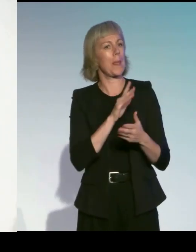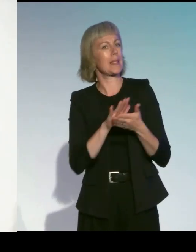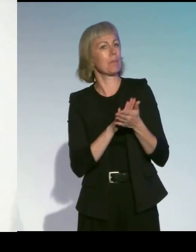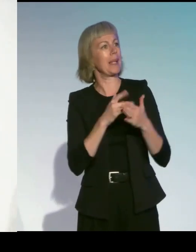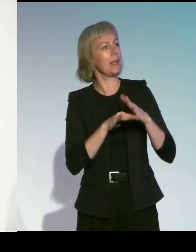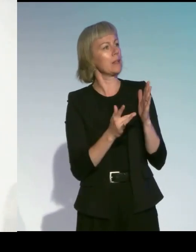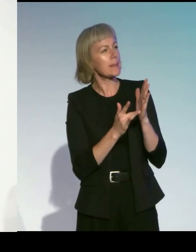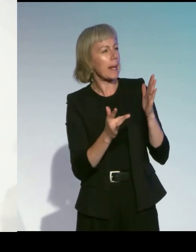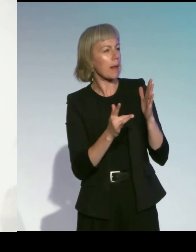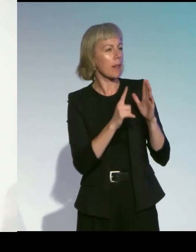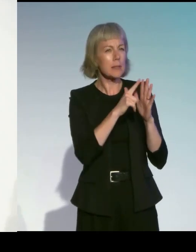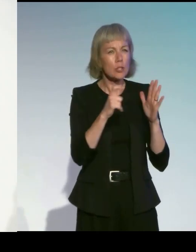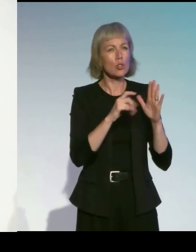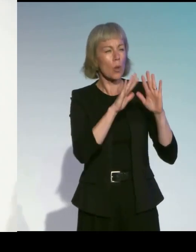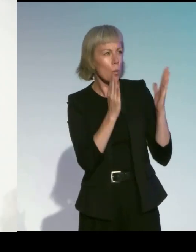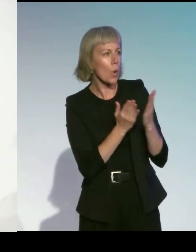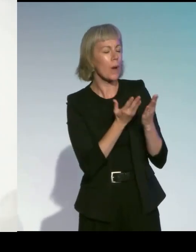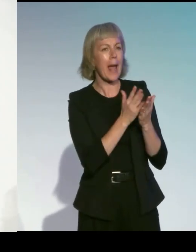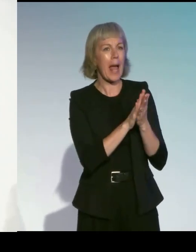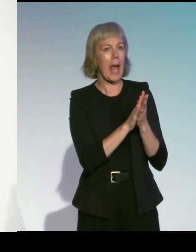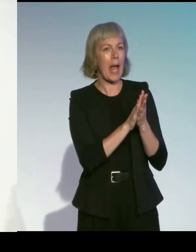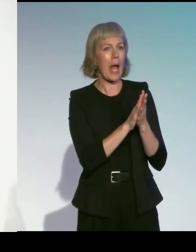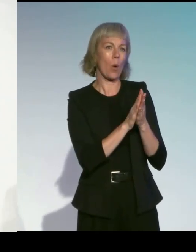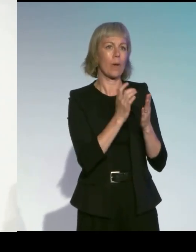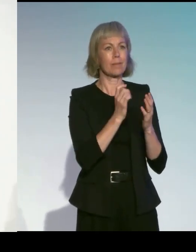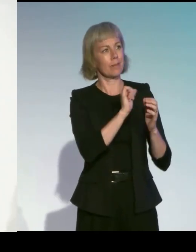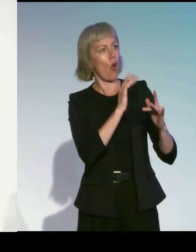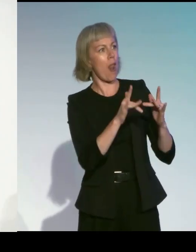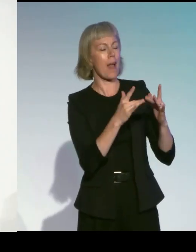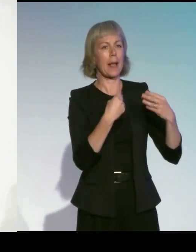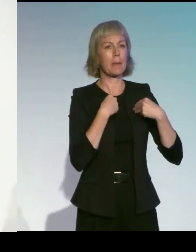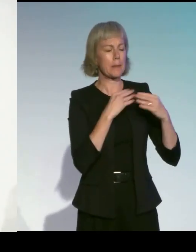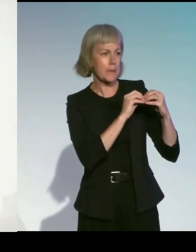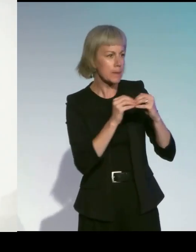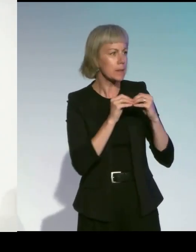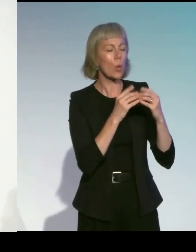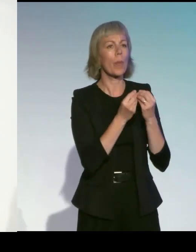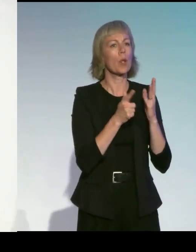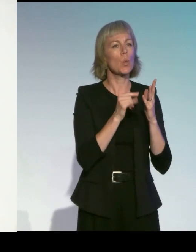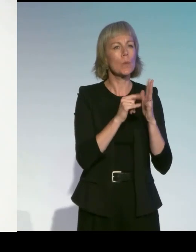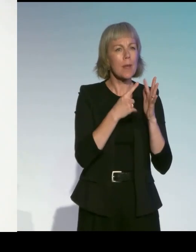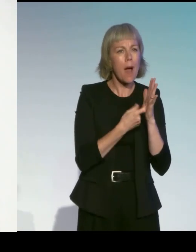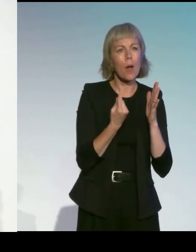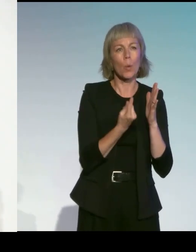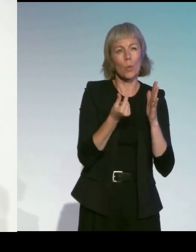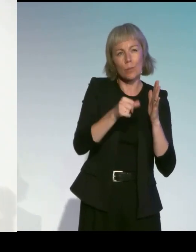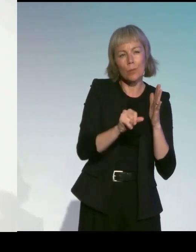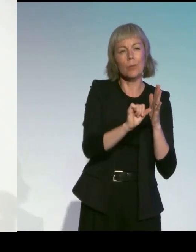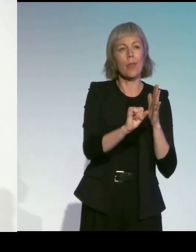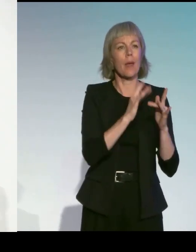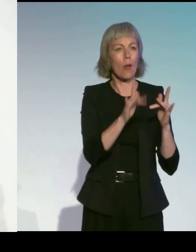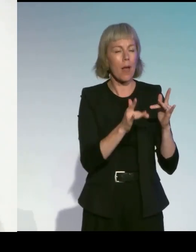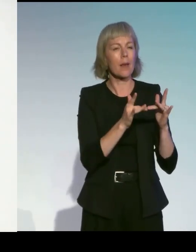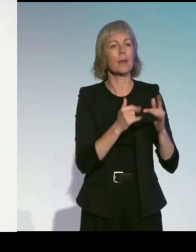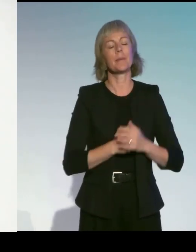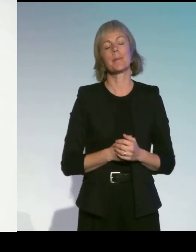a technical level in how platforms negotiate this on a day-to-day basis among users, and what kind of affordances are put in